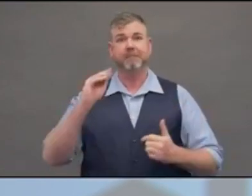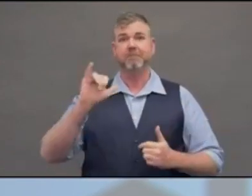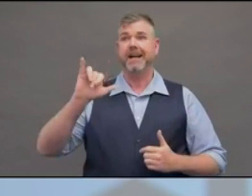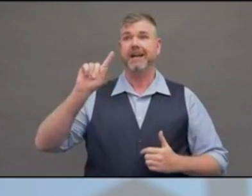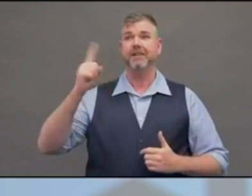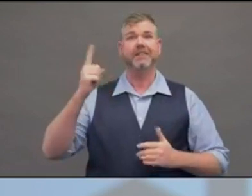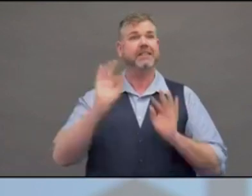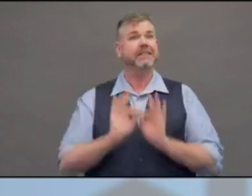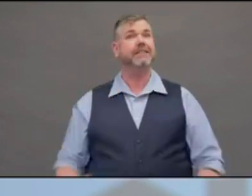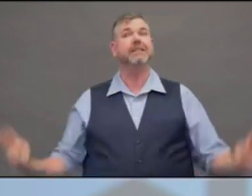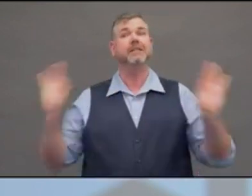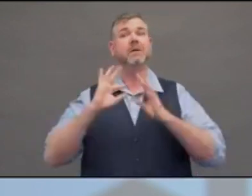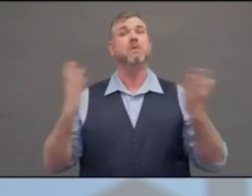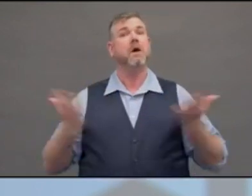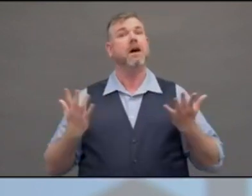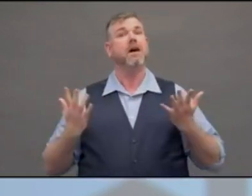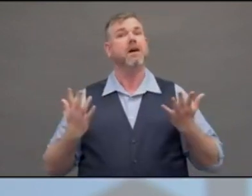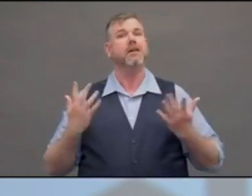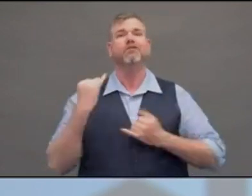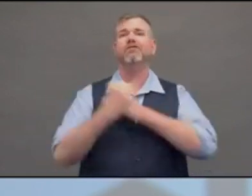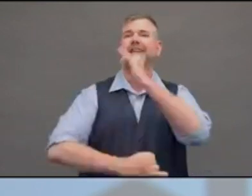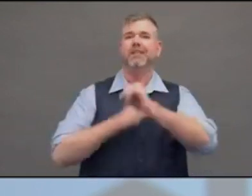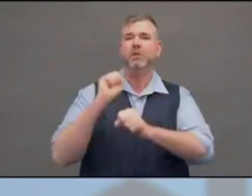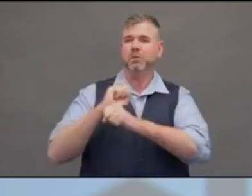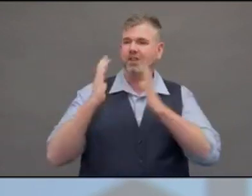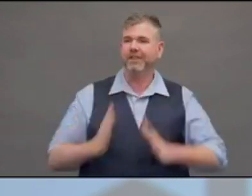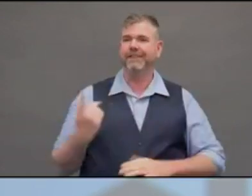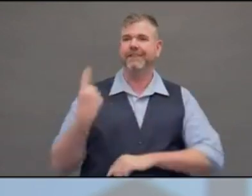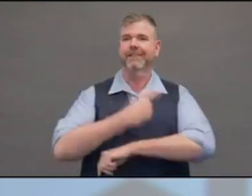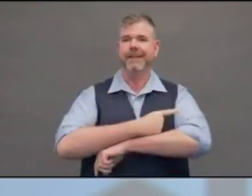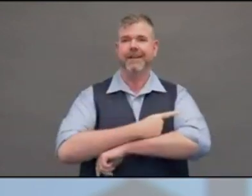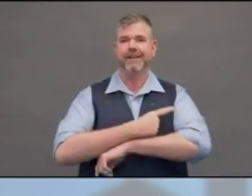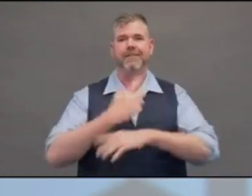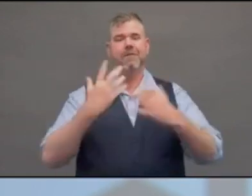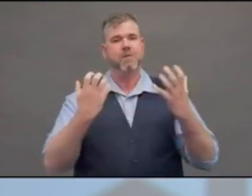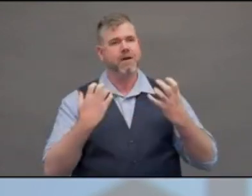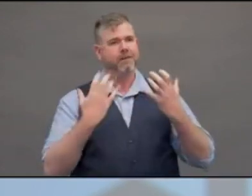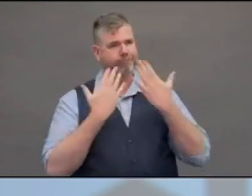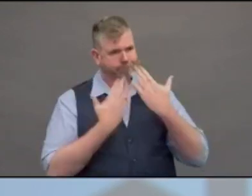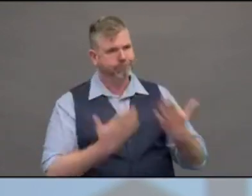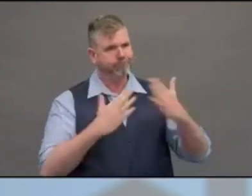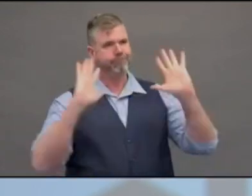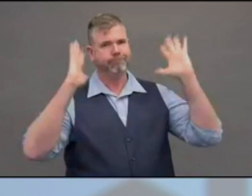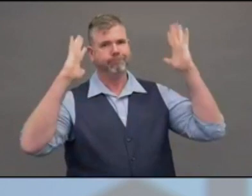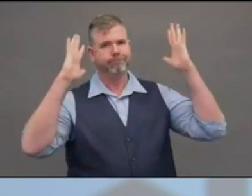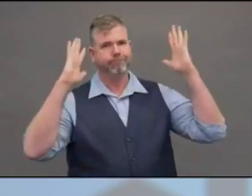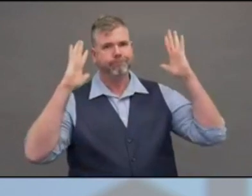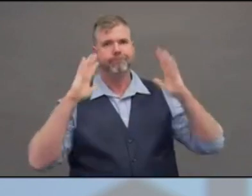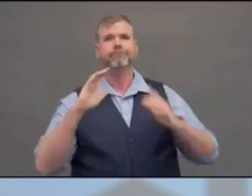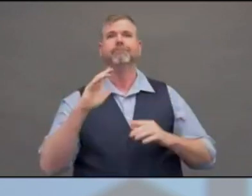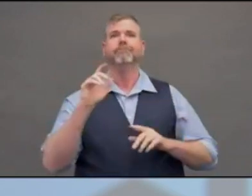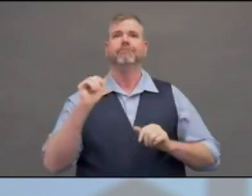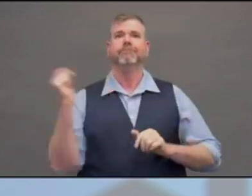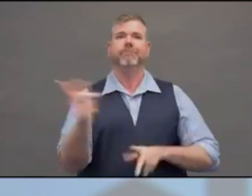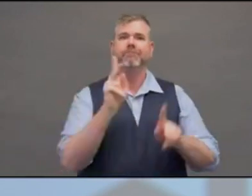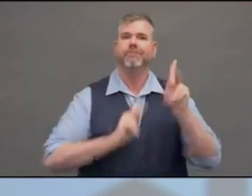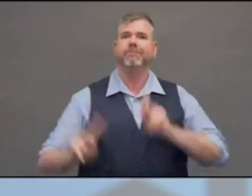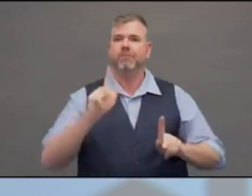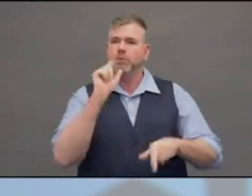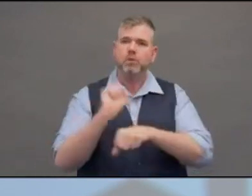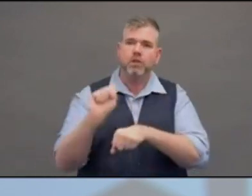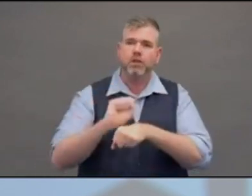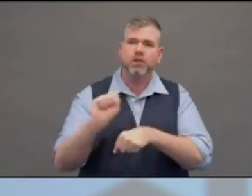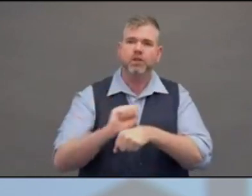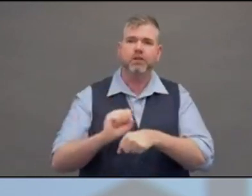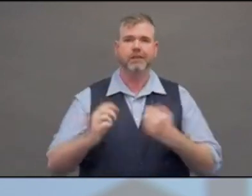out to all of the essential workers of the County of Santa Clara who are out there keeping things going in the county.